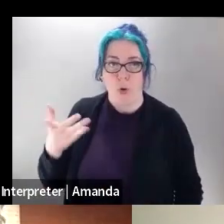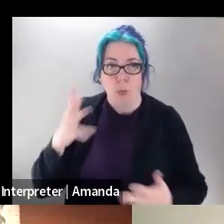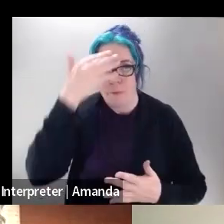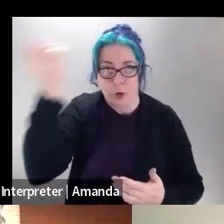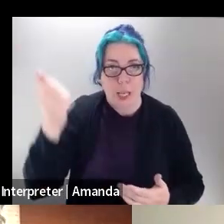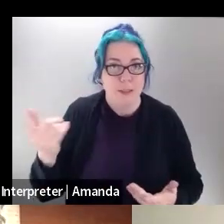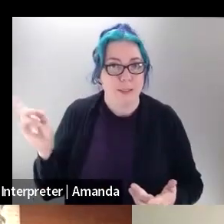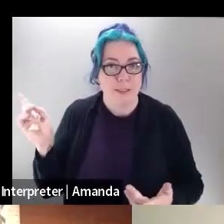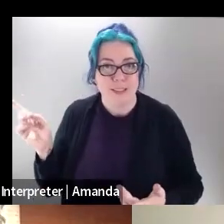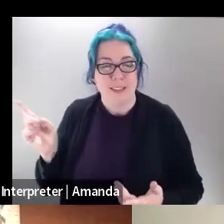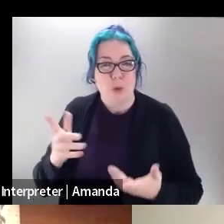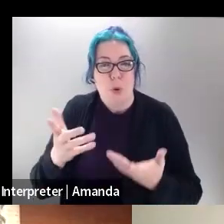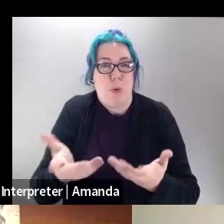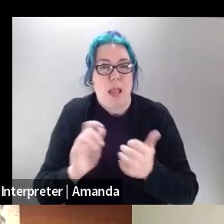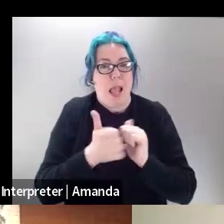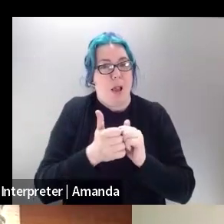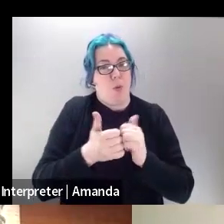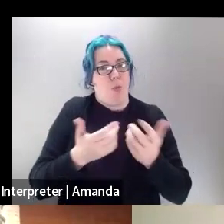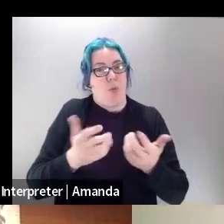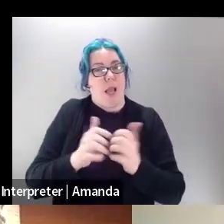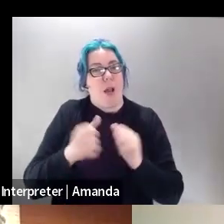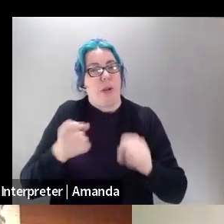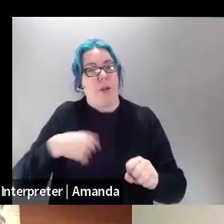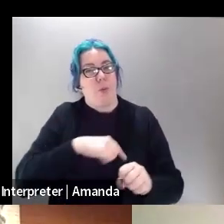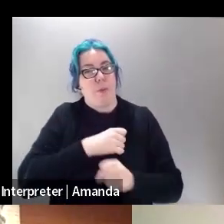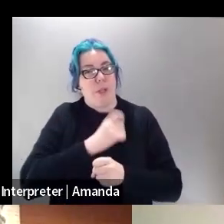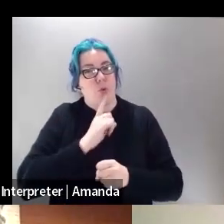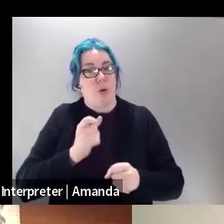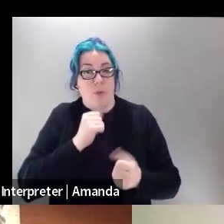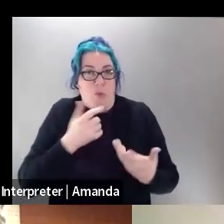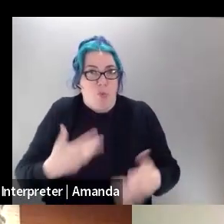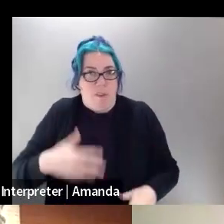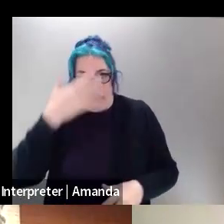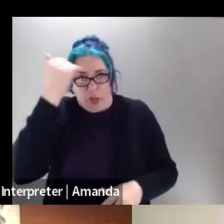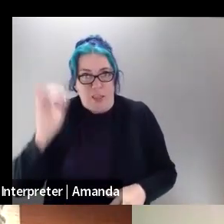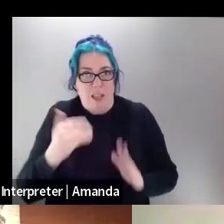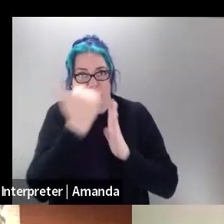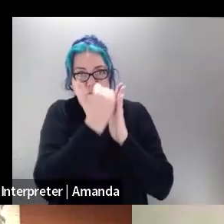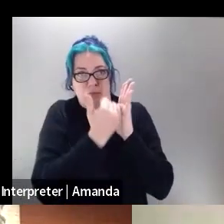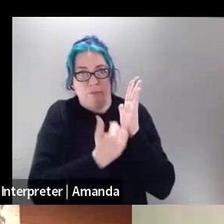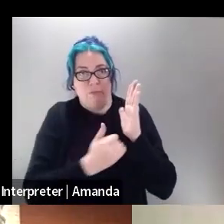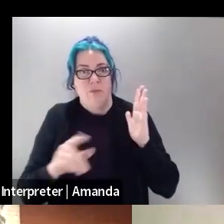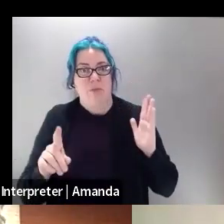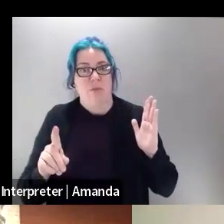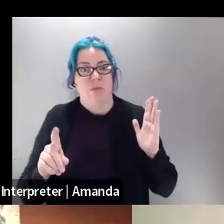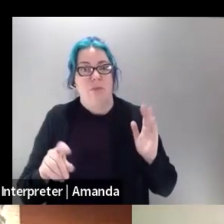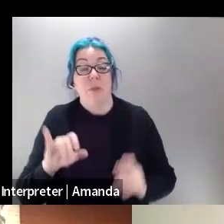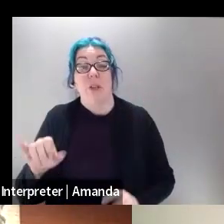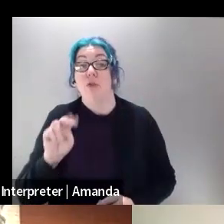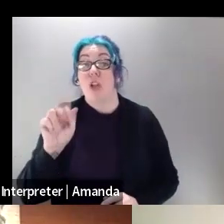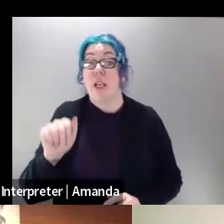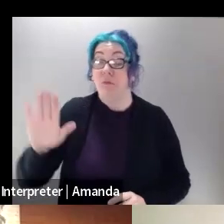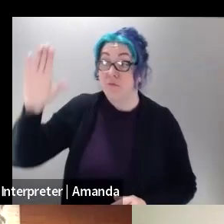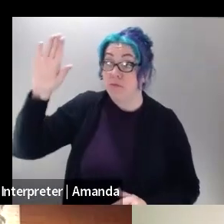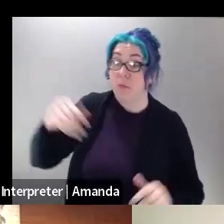And I'm saying that to the group, so whoever feels like they have an impulse to answer that question. Yeah, I can jump in. I mean, I